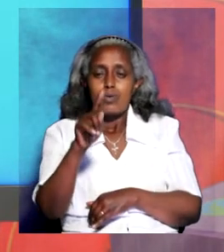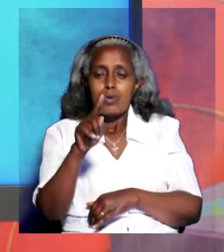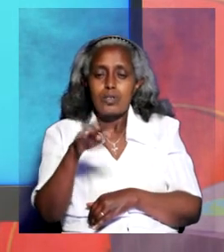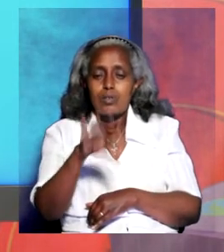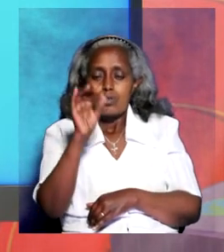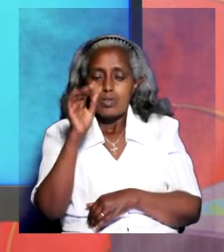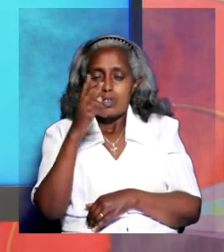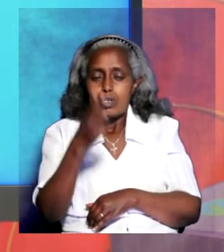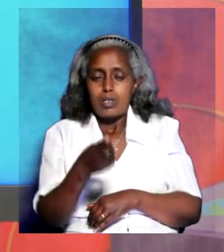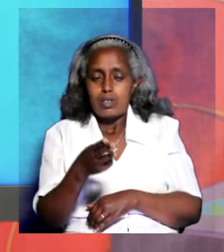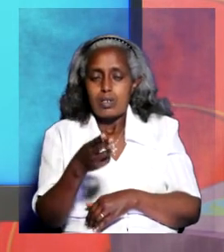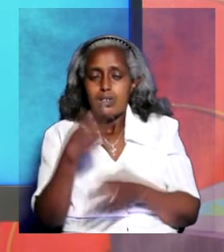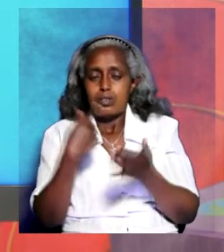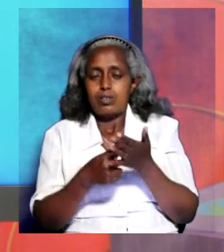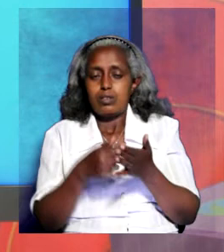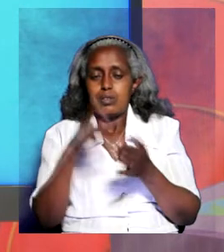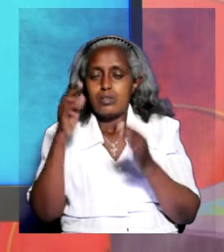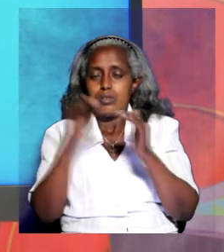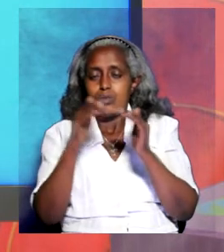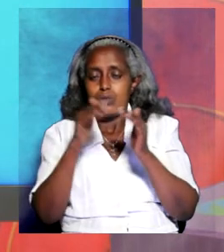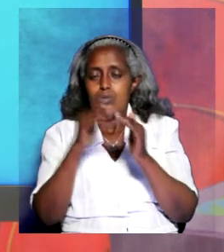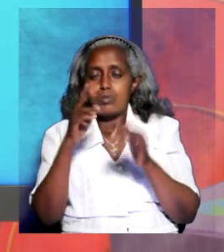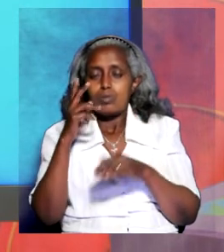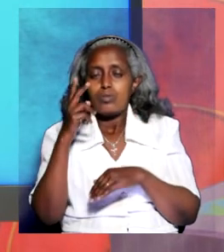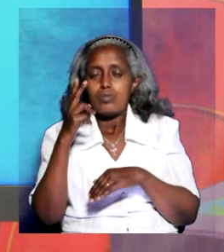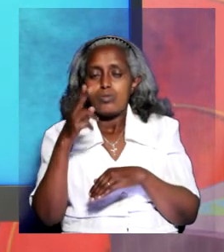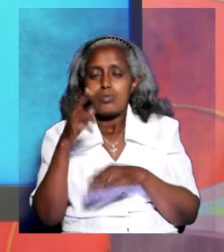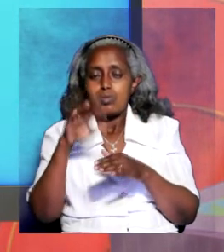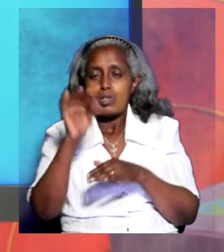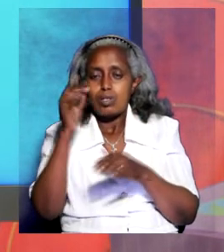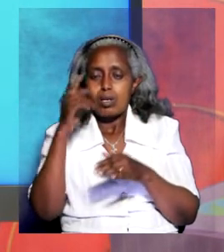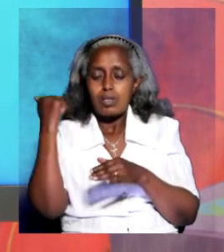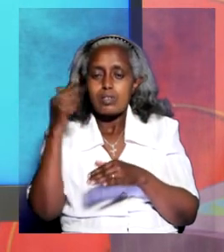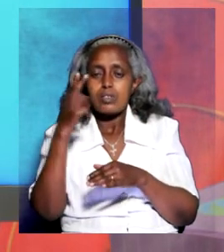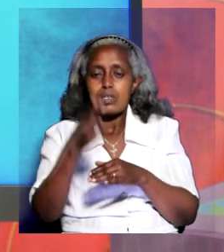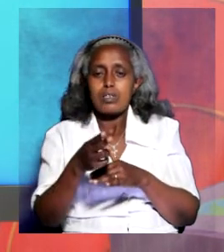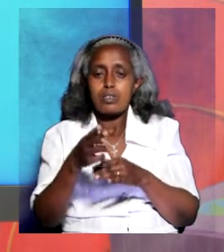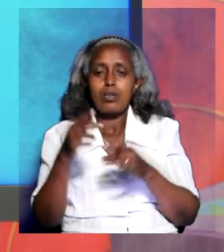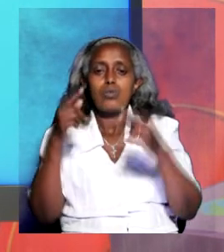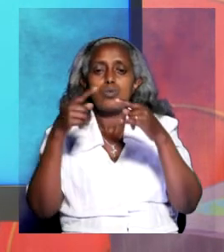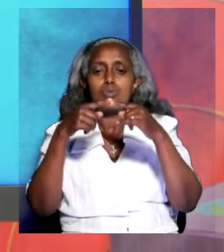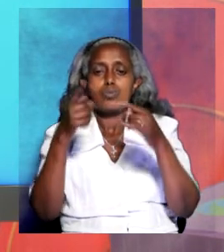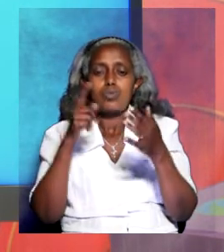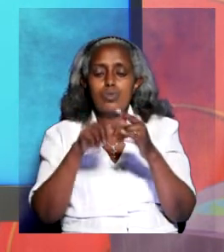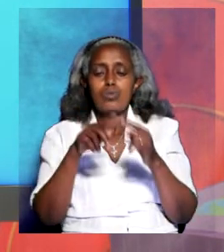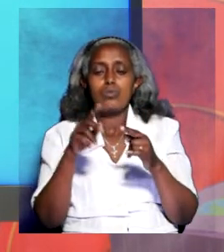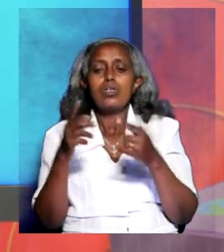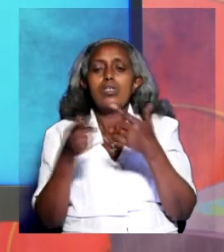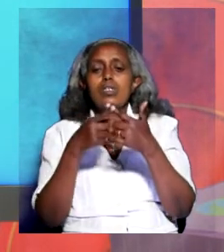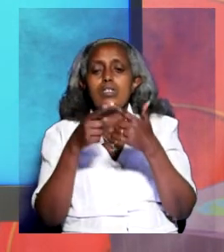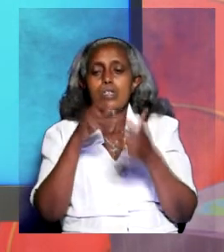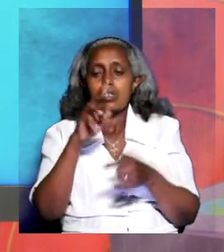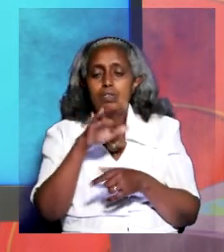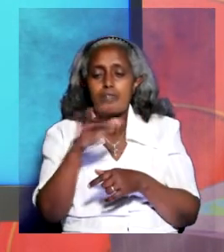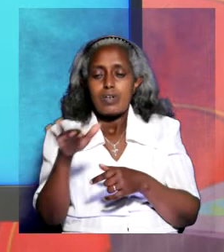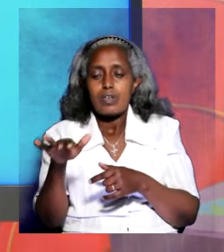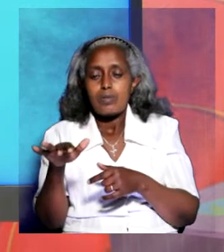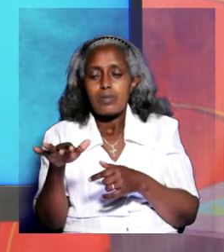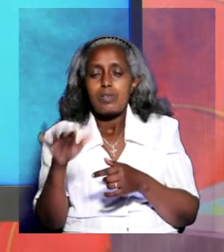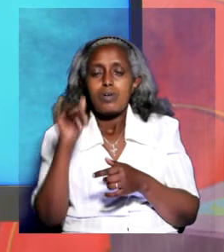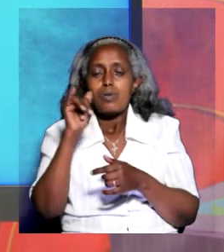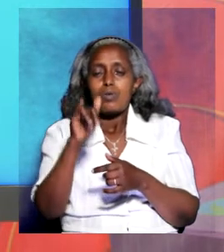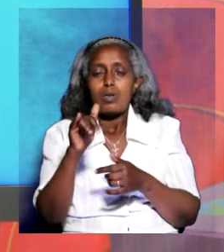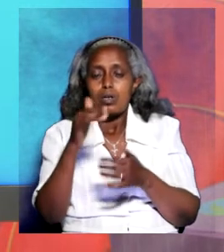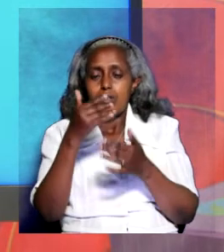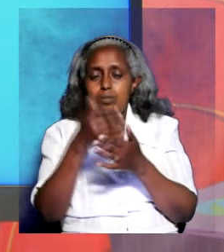get lambda. This is equal to get another lambda corresponding to variable, second variable, y